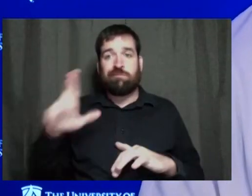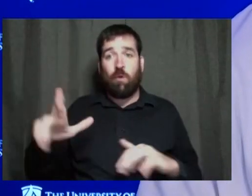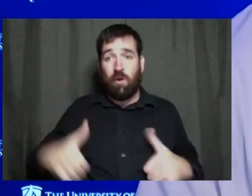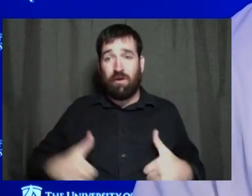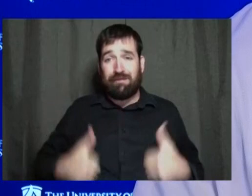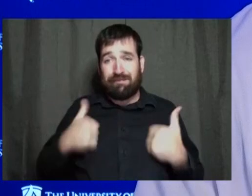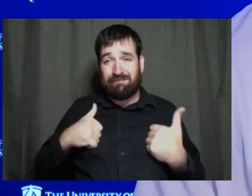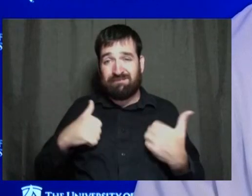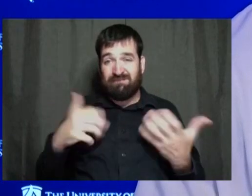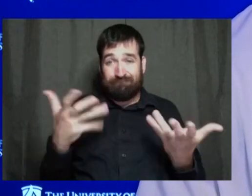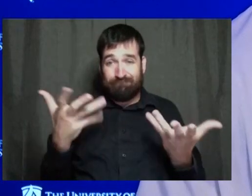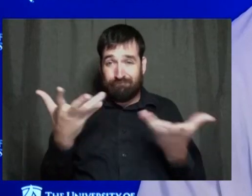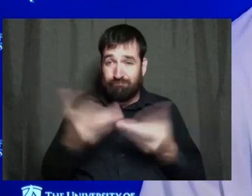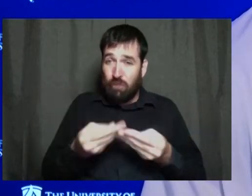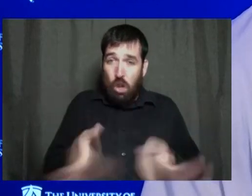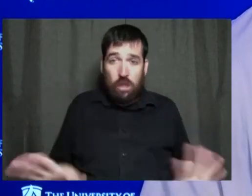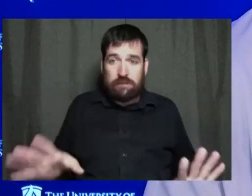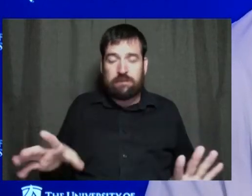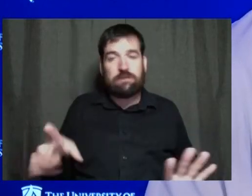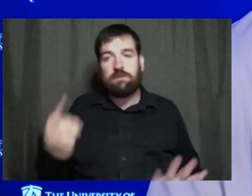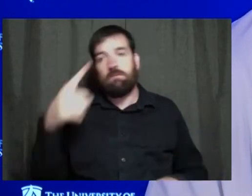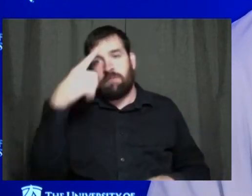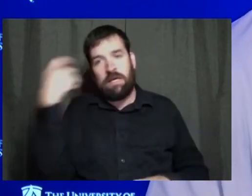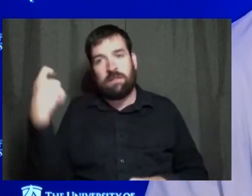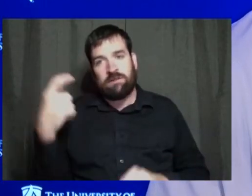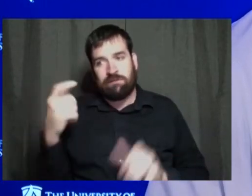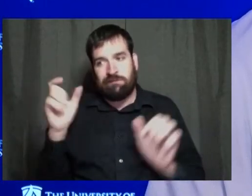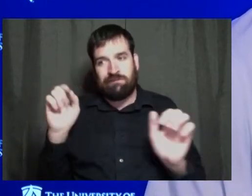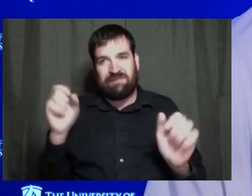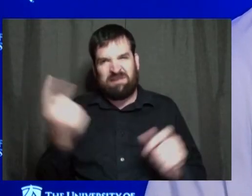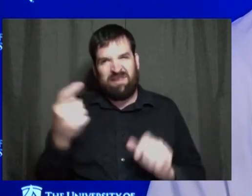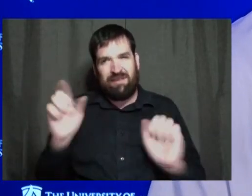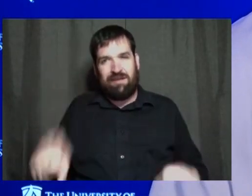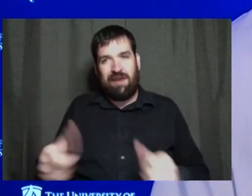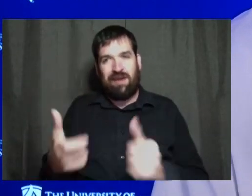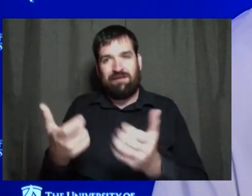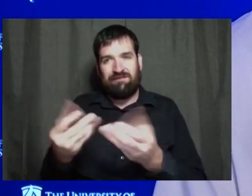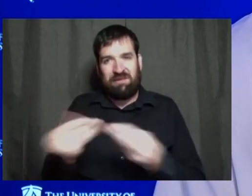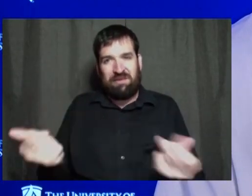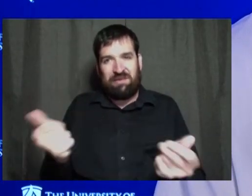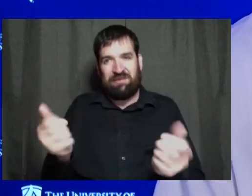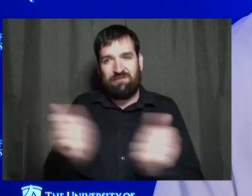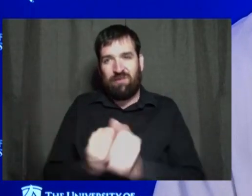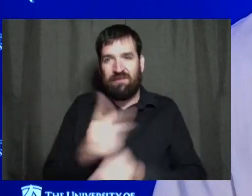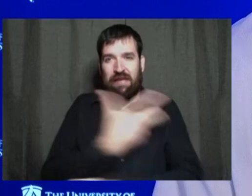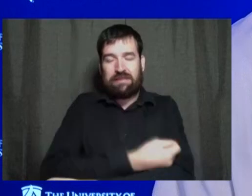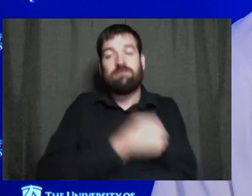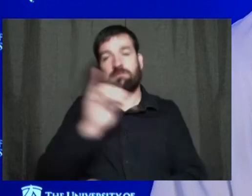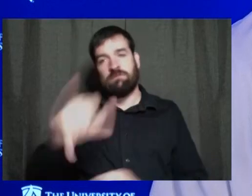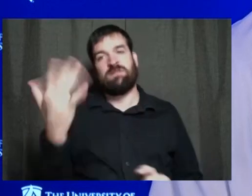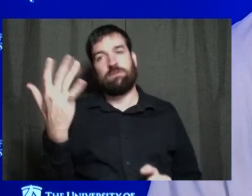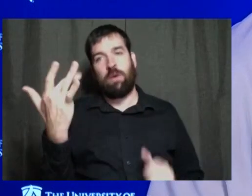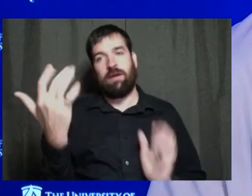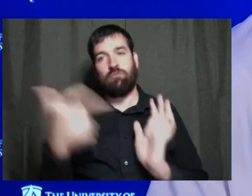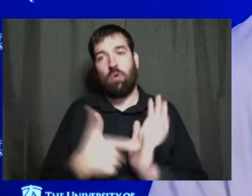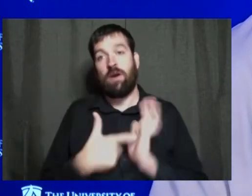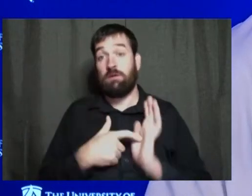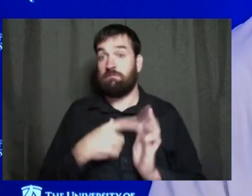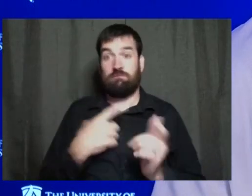so easily vaccine preventable. So that is why they are required. And again, it has been going on